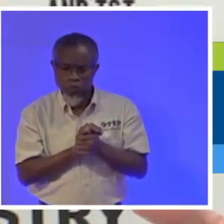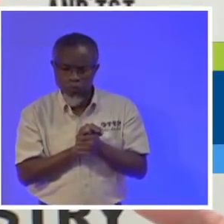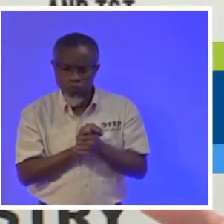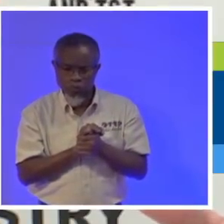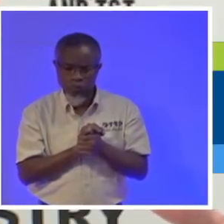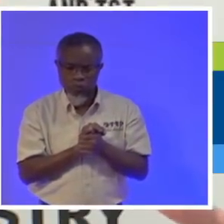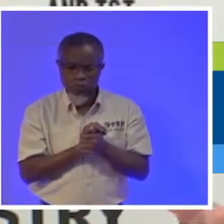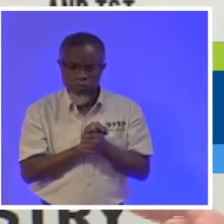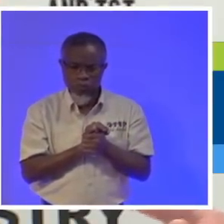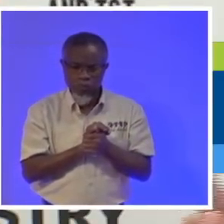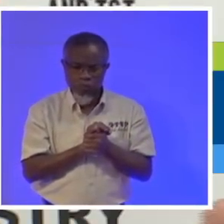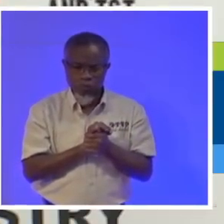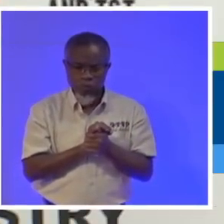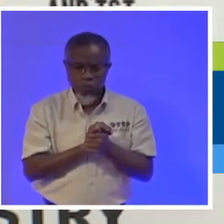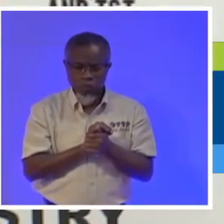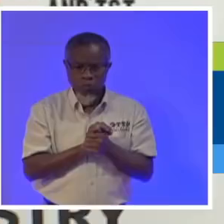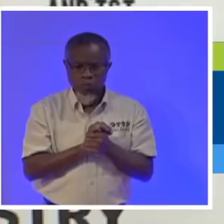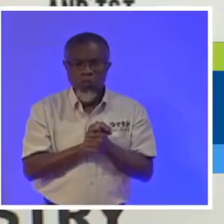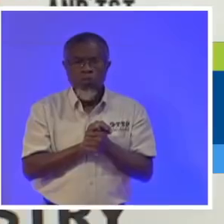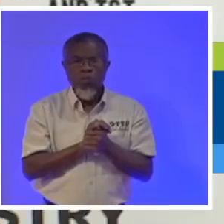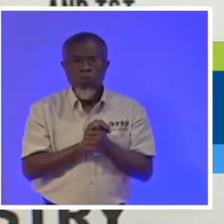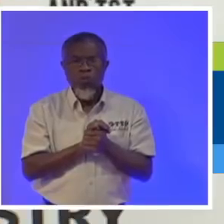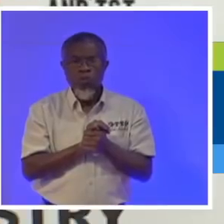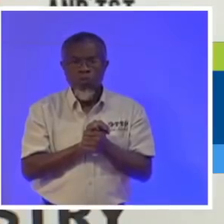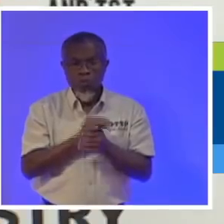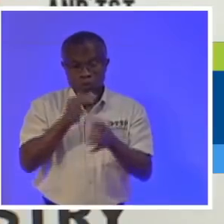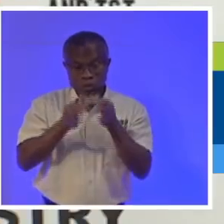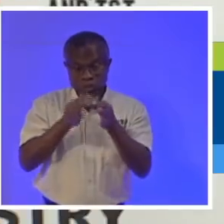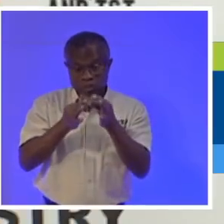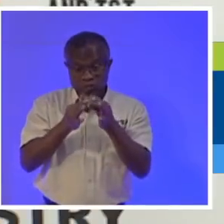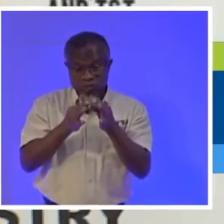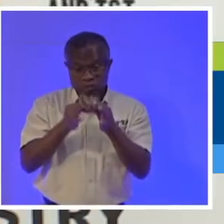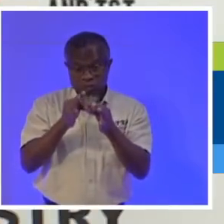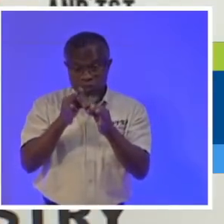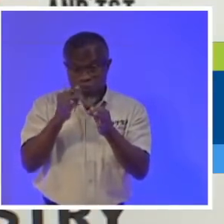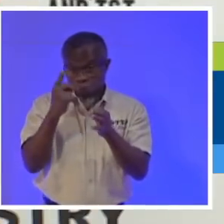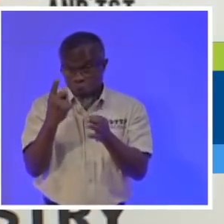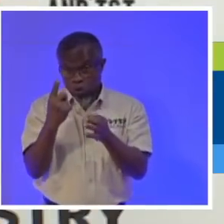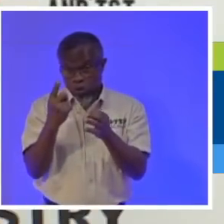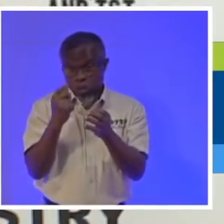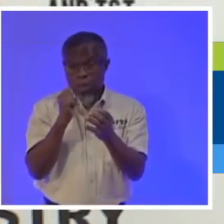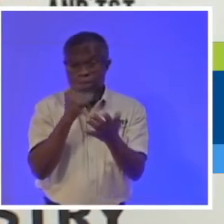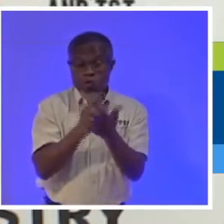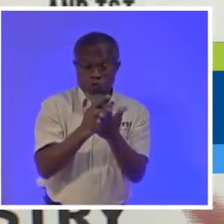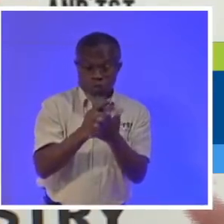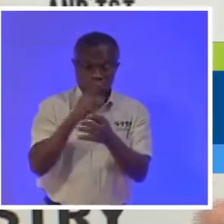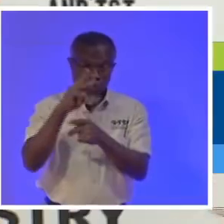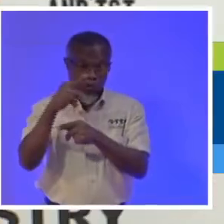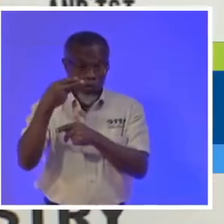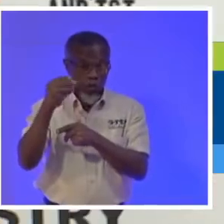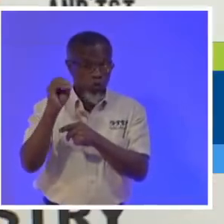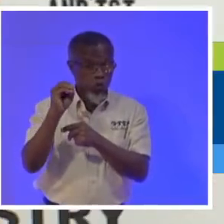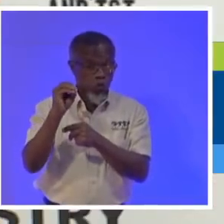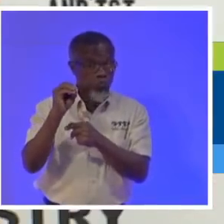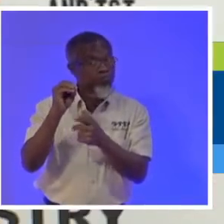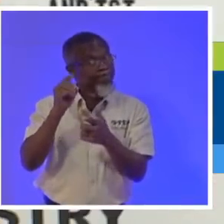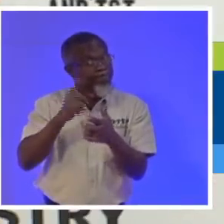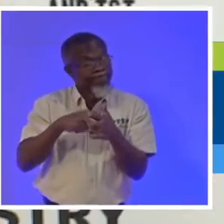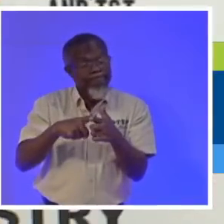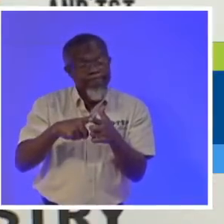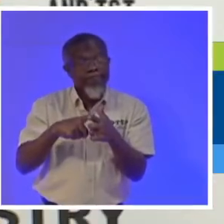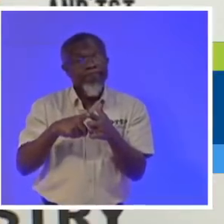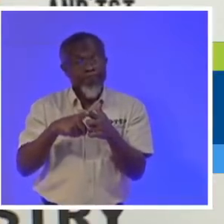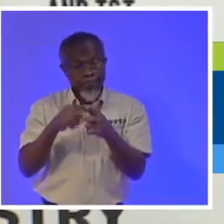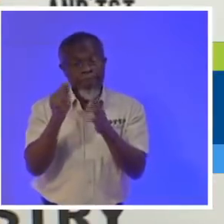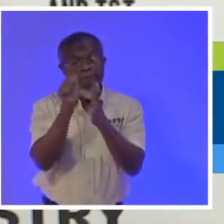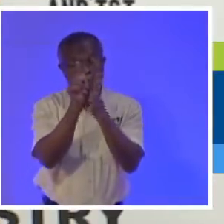that rapid antigen test, it is legal. It is legal for sale. So that's the